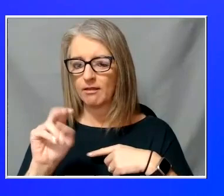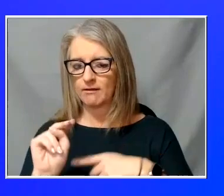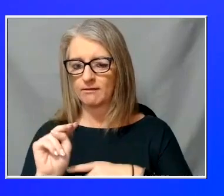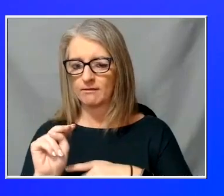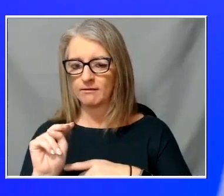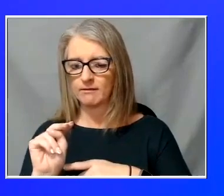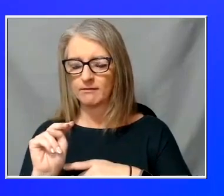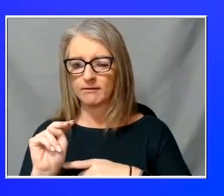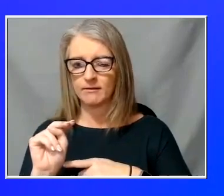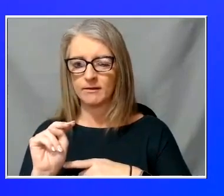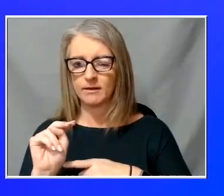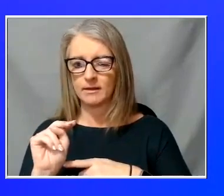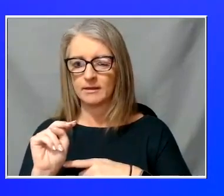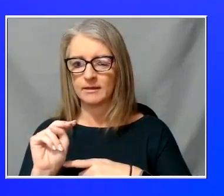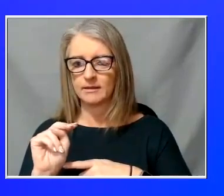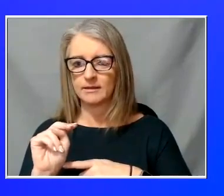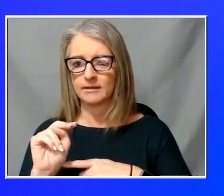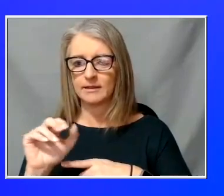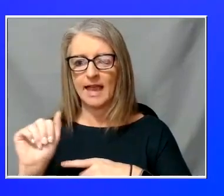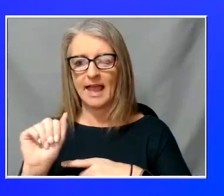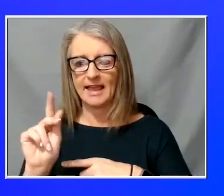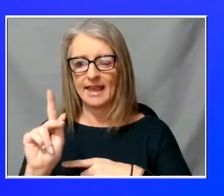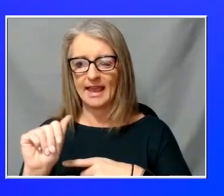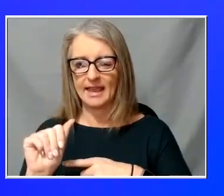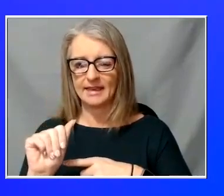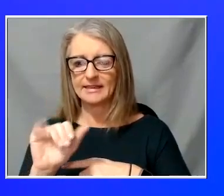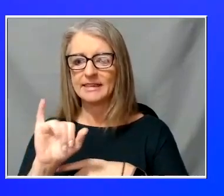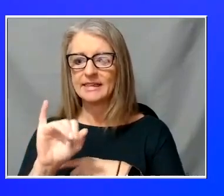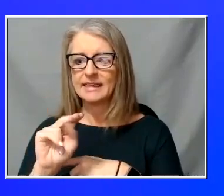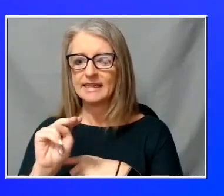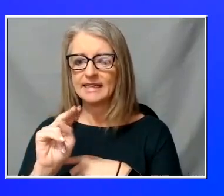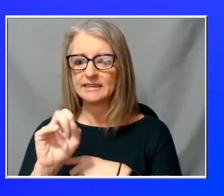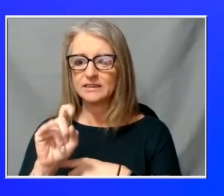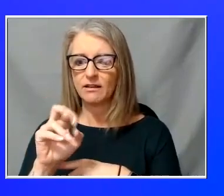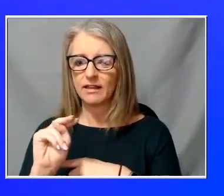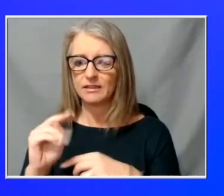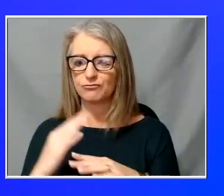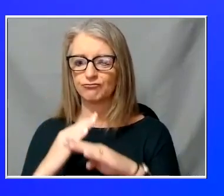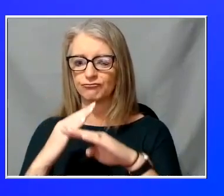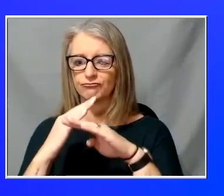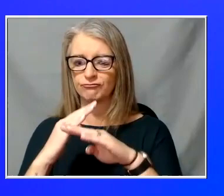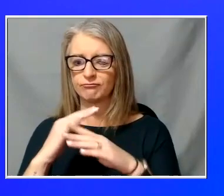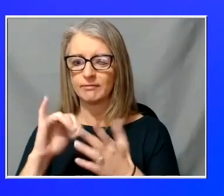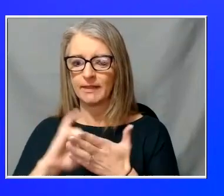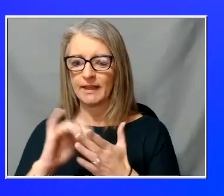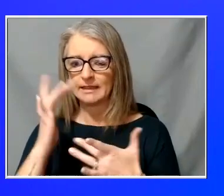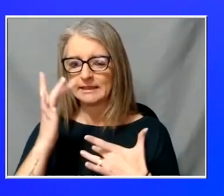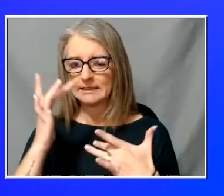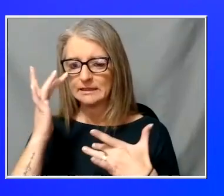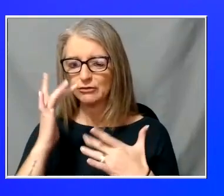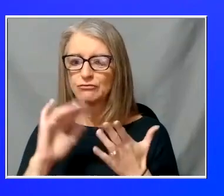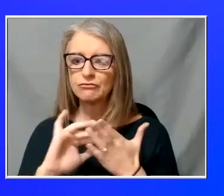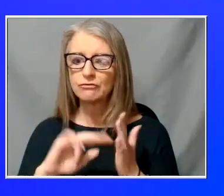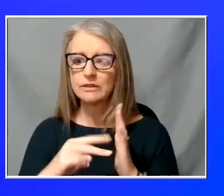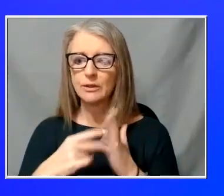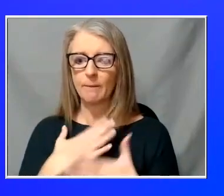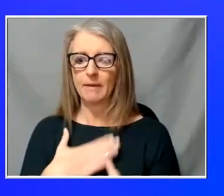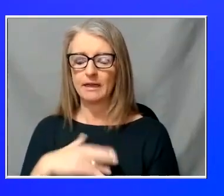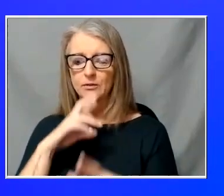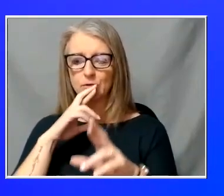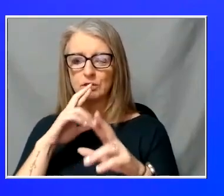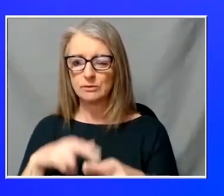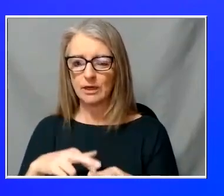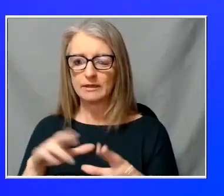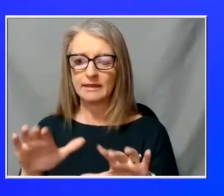Because, or AKA what we call insulin resistant, the condition in which that your body responds to insulin